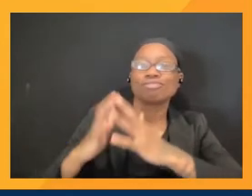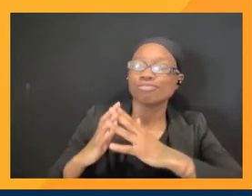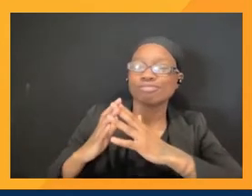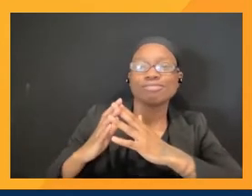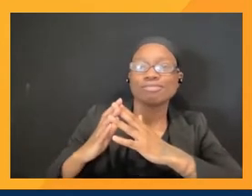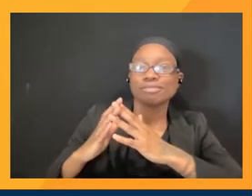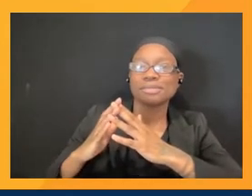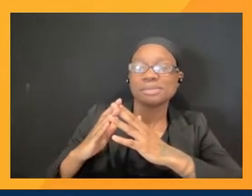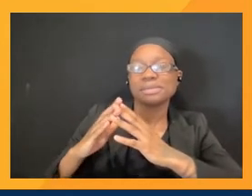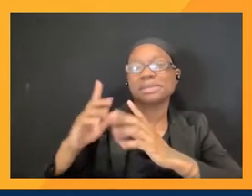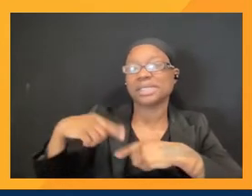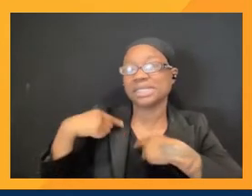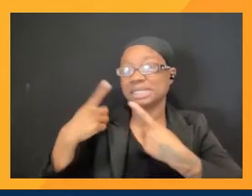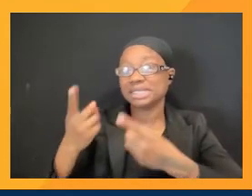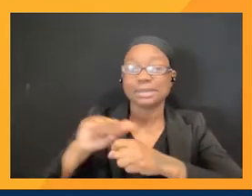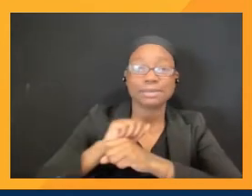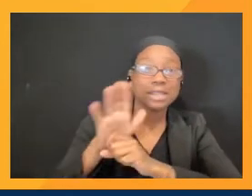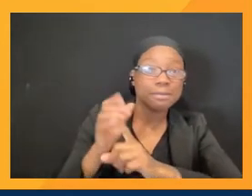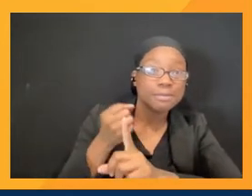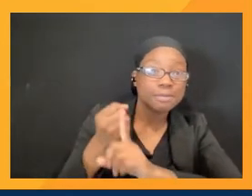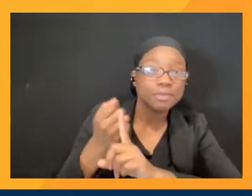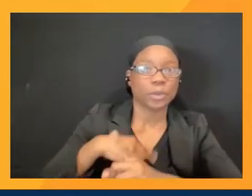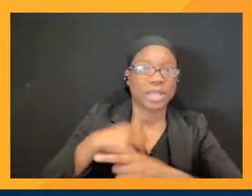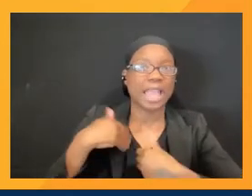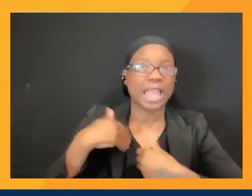look to one day, hopefully get out of